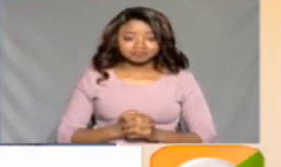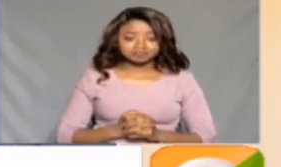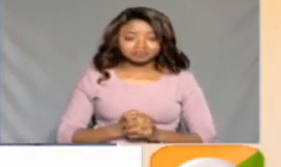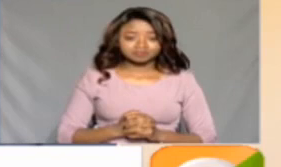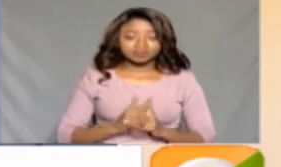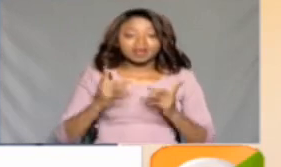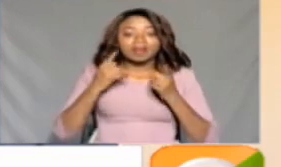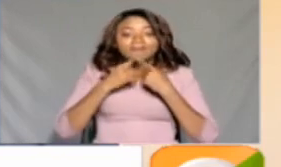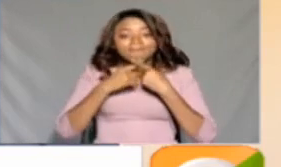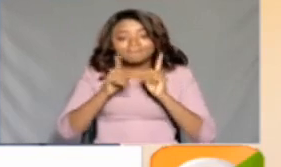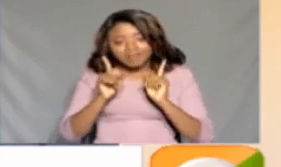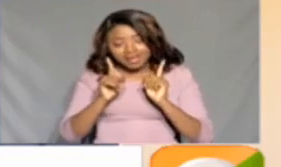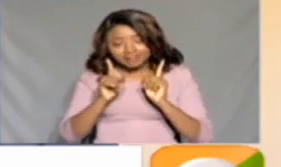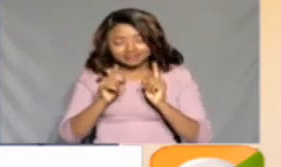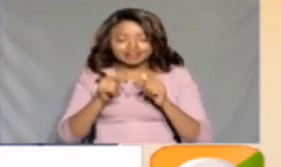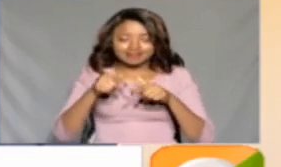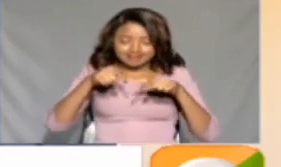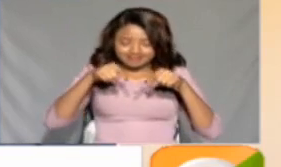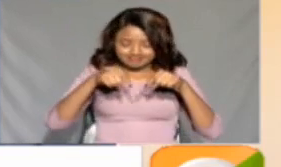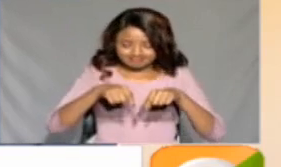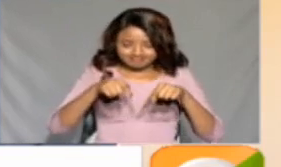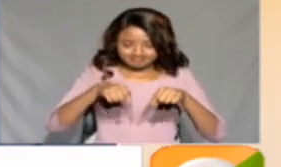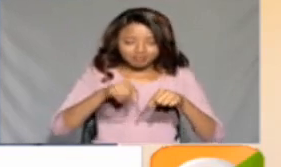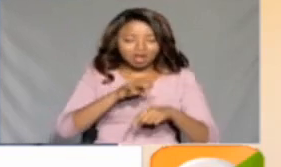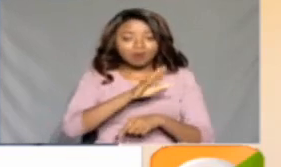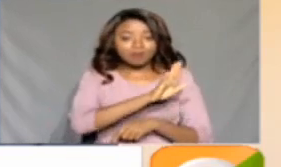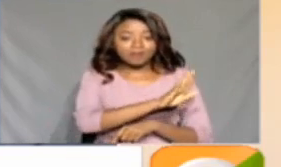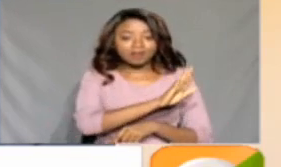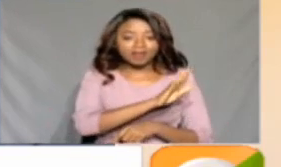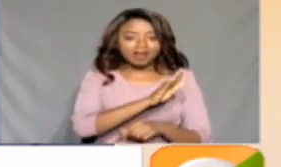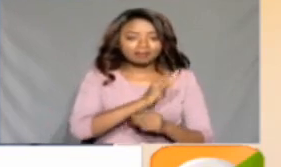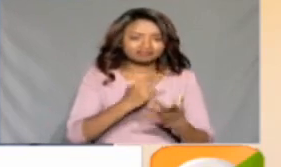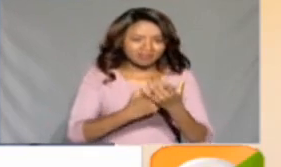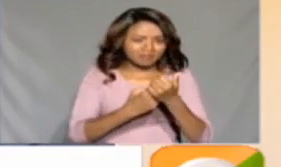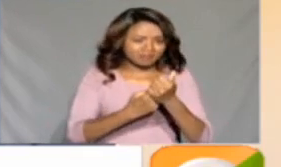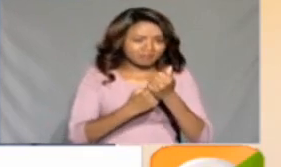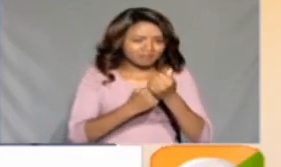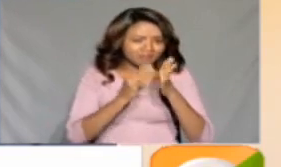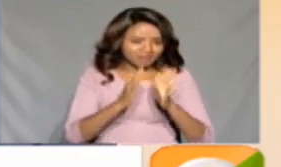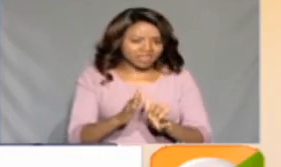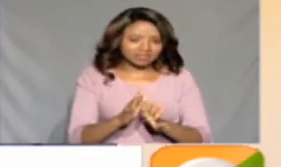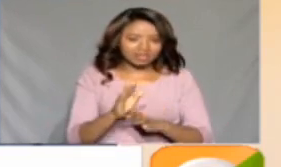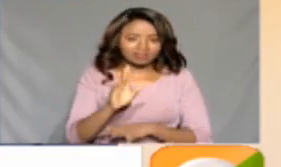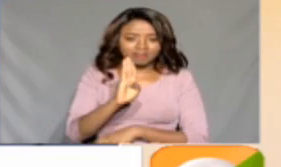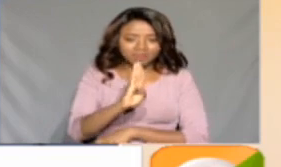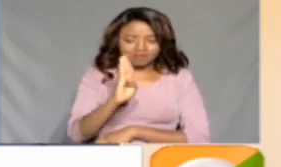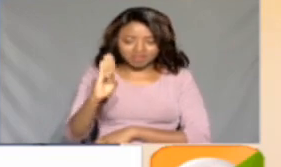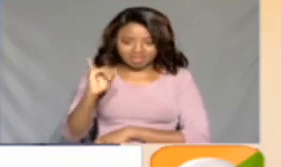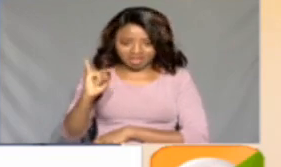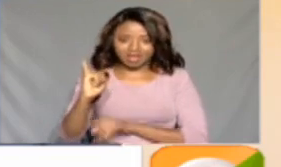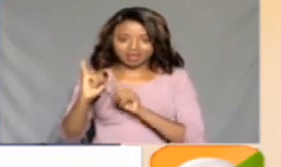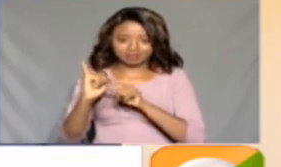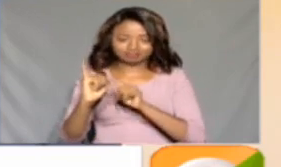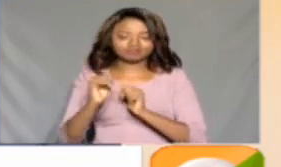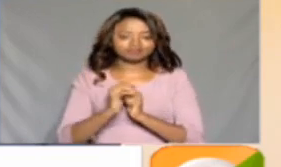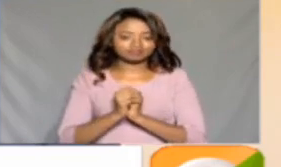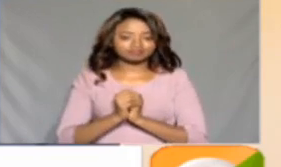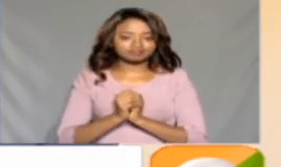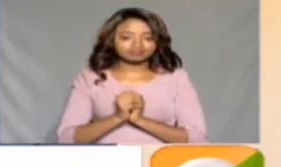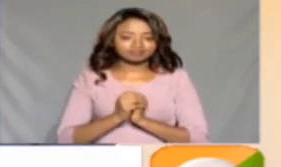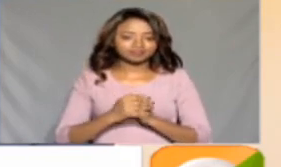At this particular moment in time, he's a partner in the BBI, which is one of the president's initiatives with